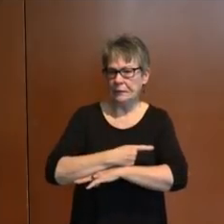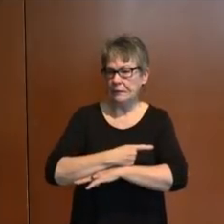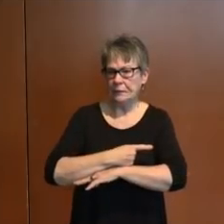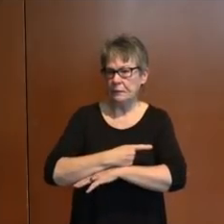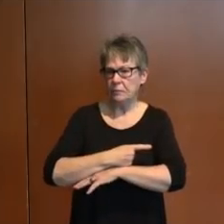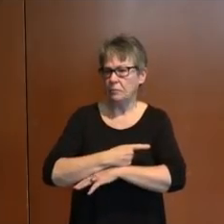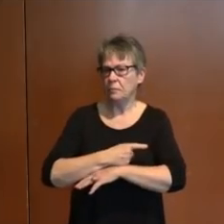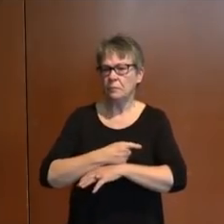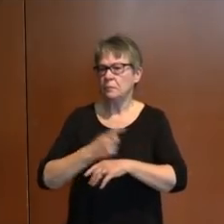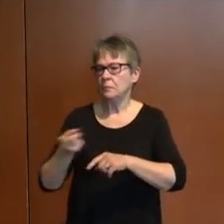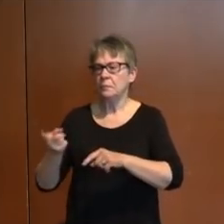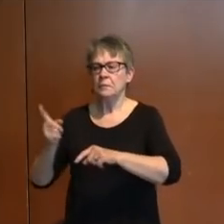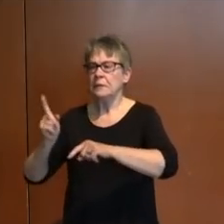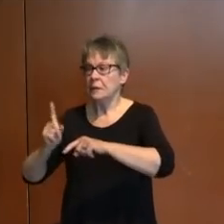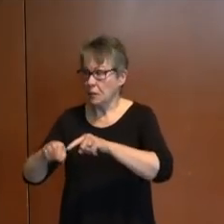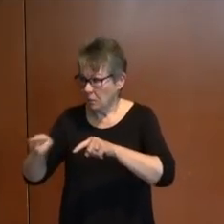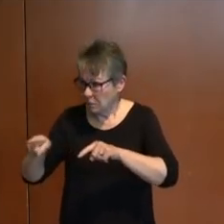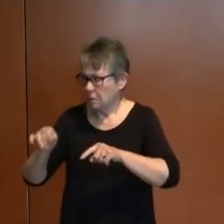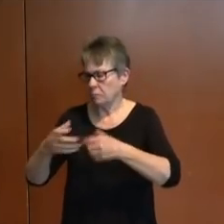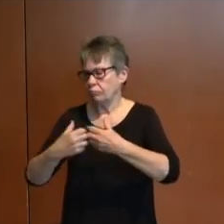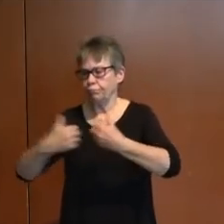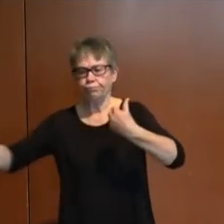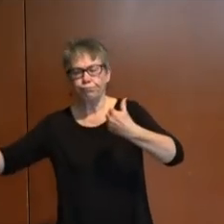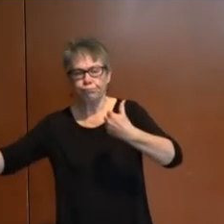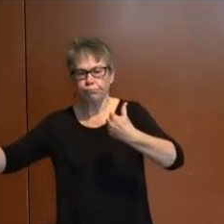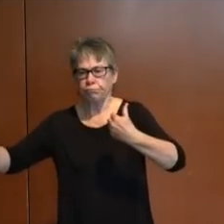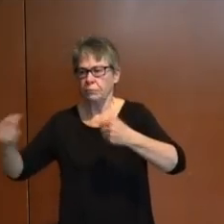mentioned, and unfortunately we're reporting